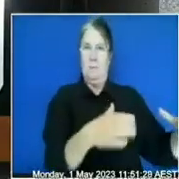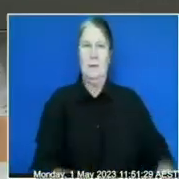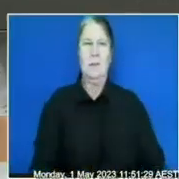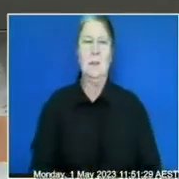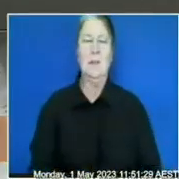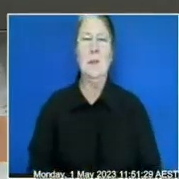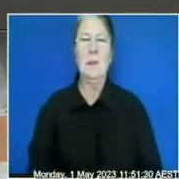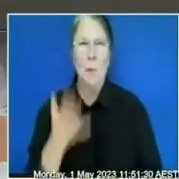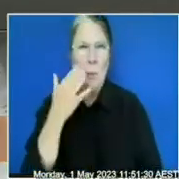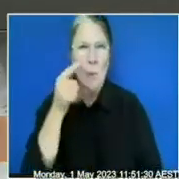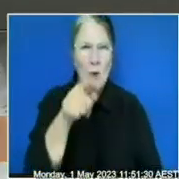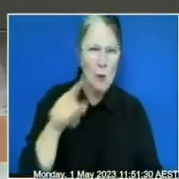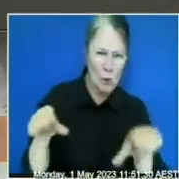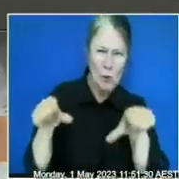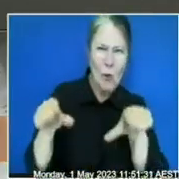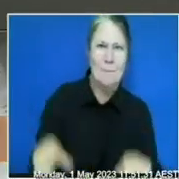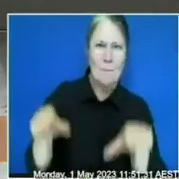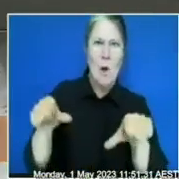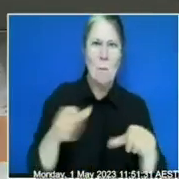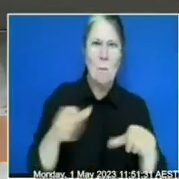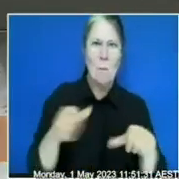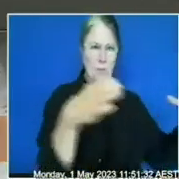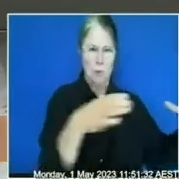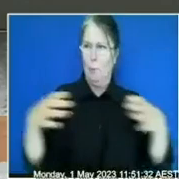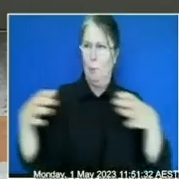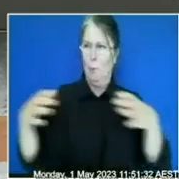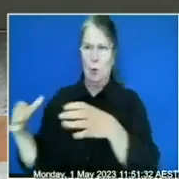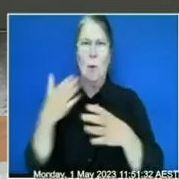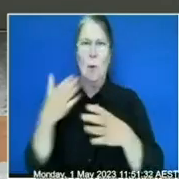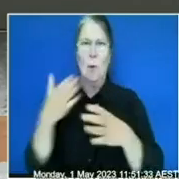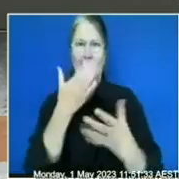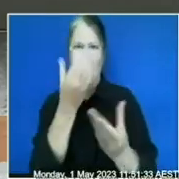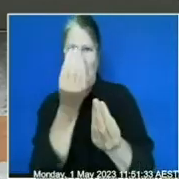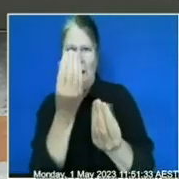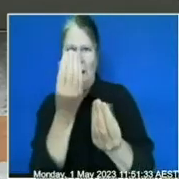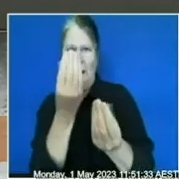I was just about to turn to trial sites.